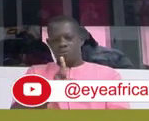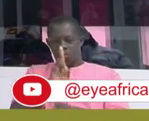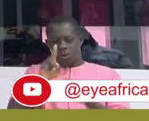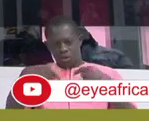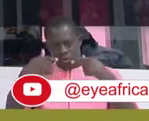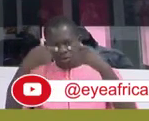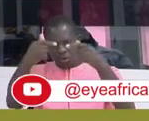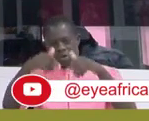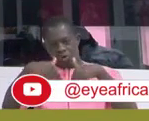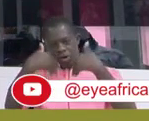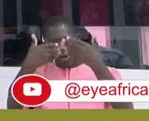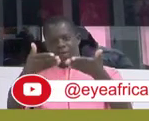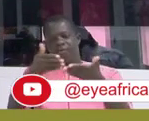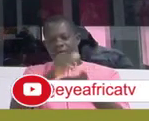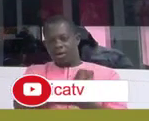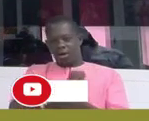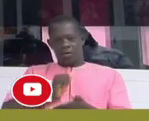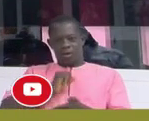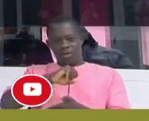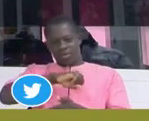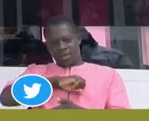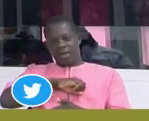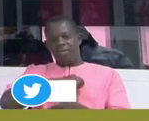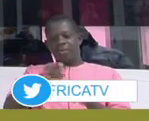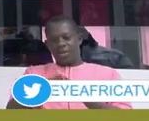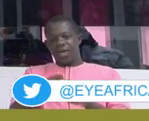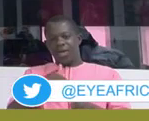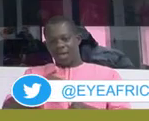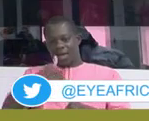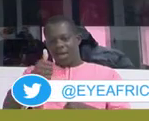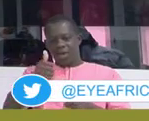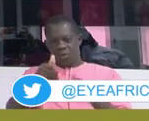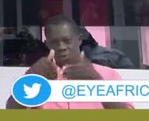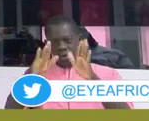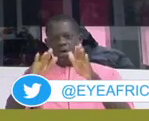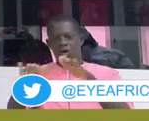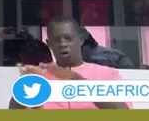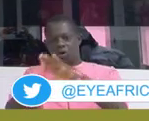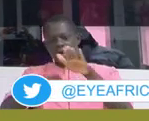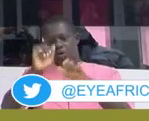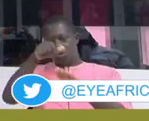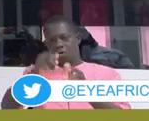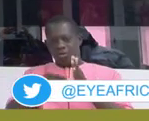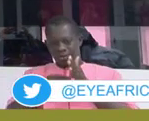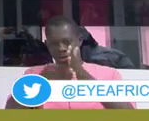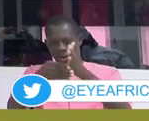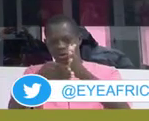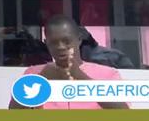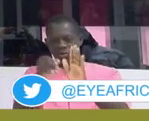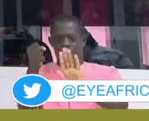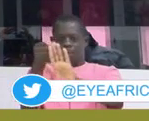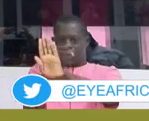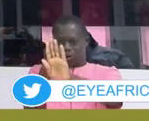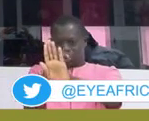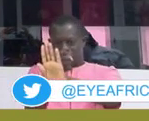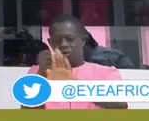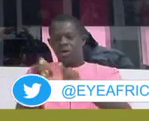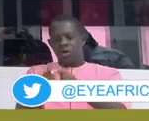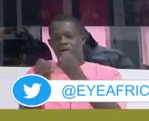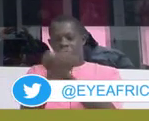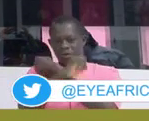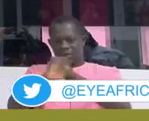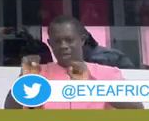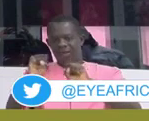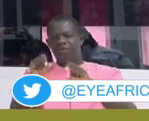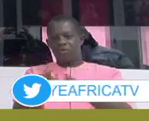universe, we continue to submit ourselves unreservedly under your direction, your protection, your providence,